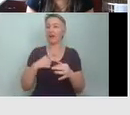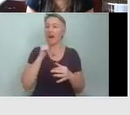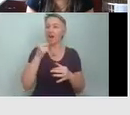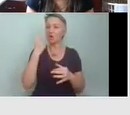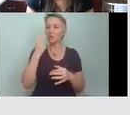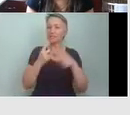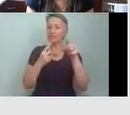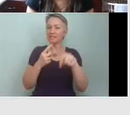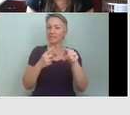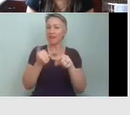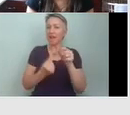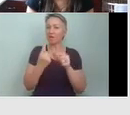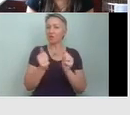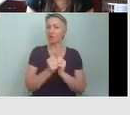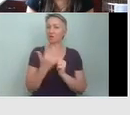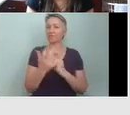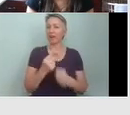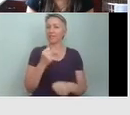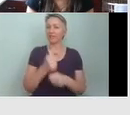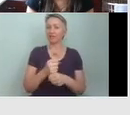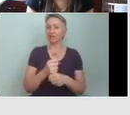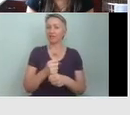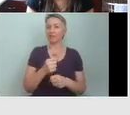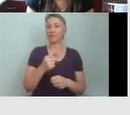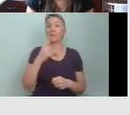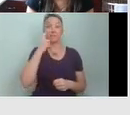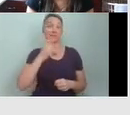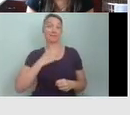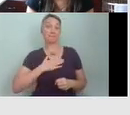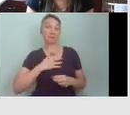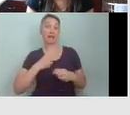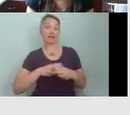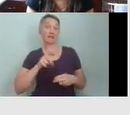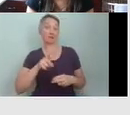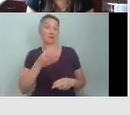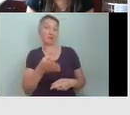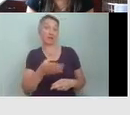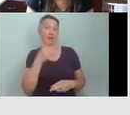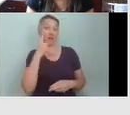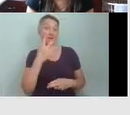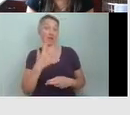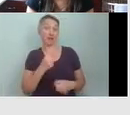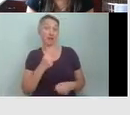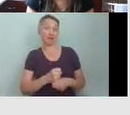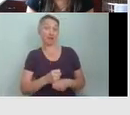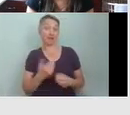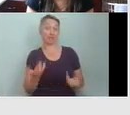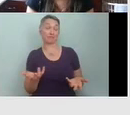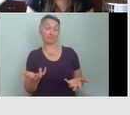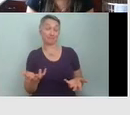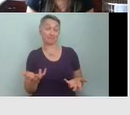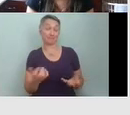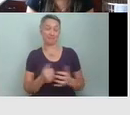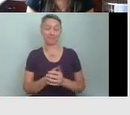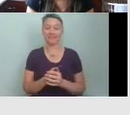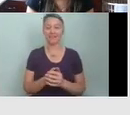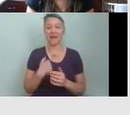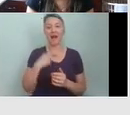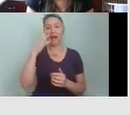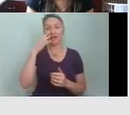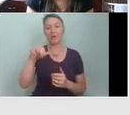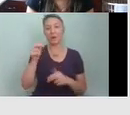up there because my name should be up there for the 5 year group. So, but I know that there are others as well.